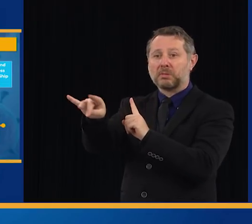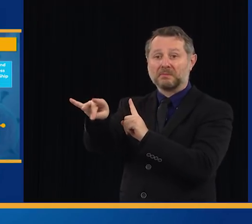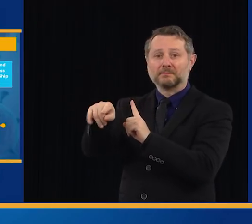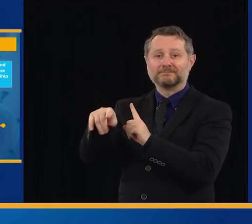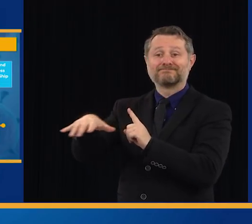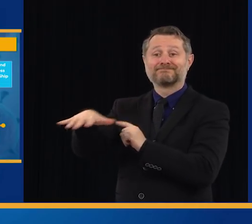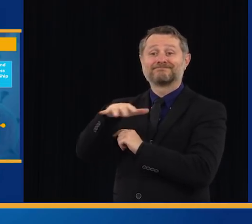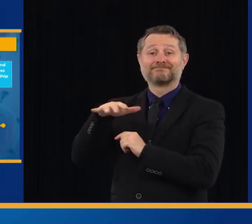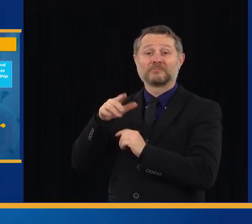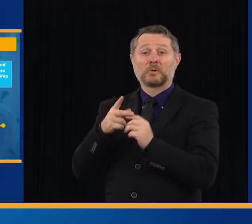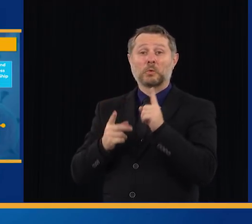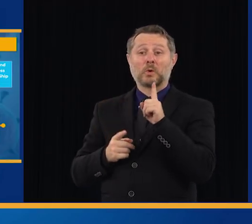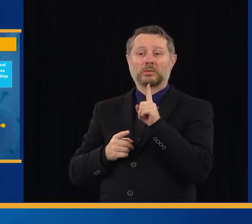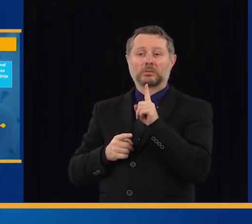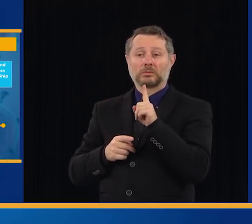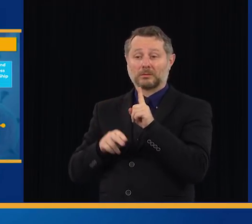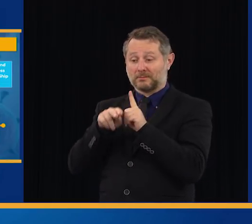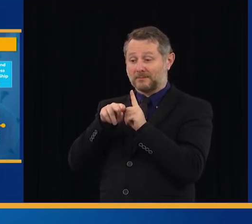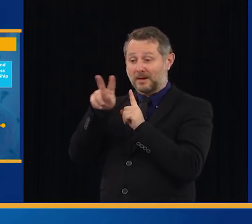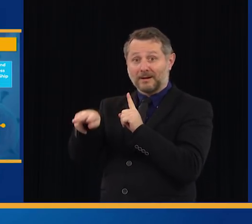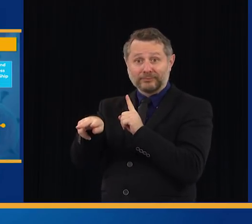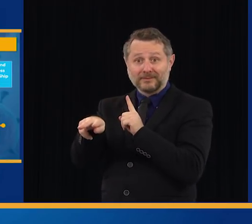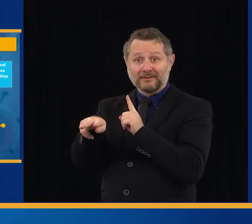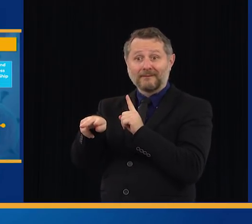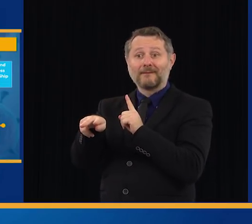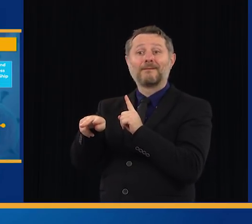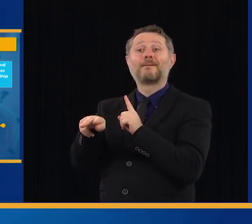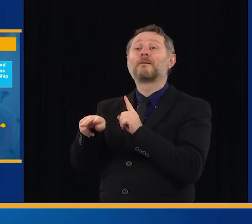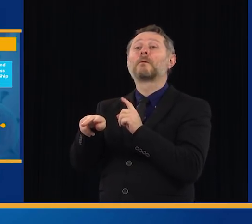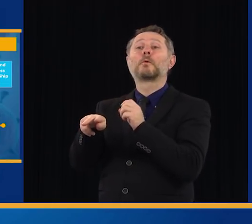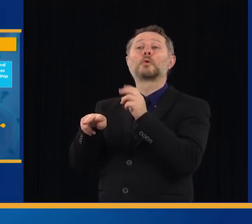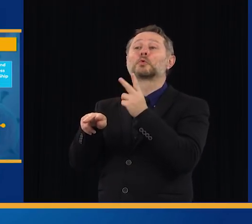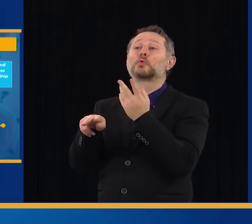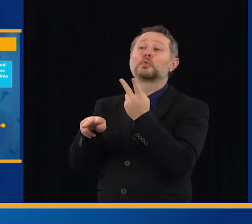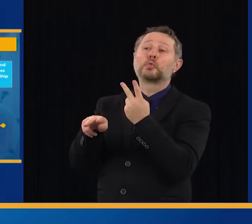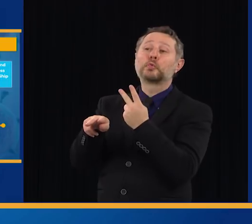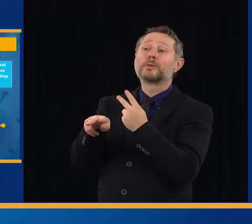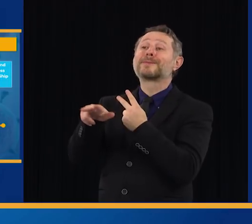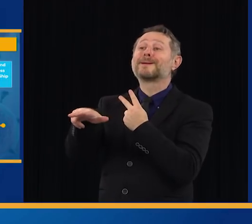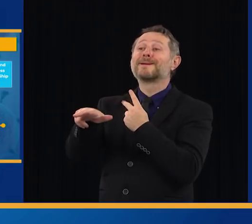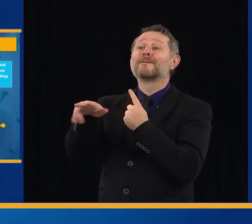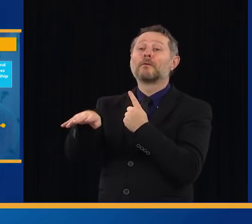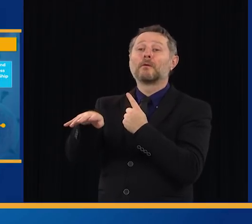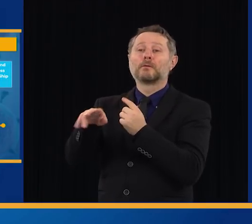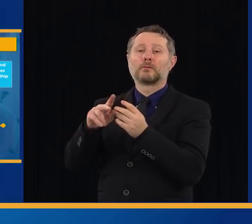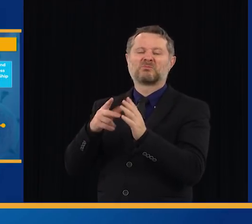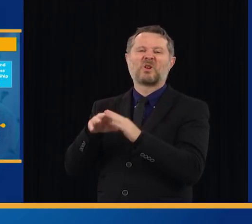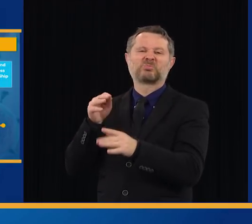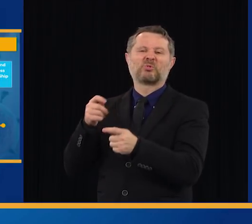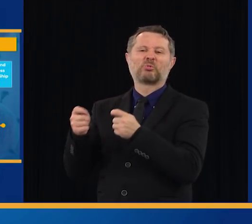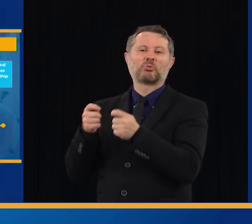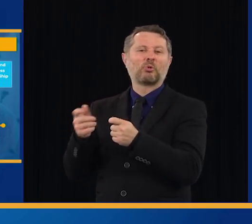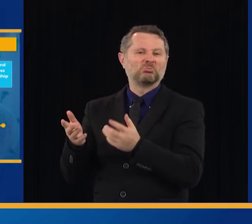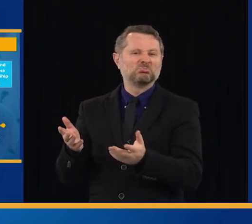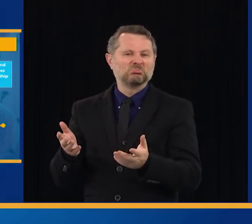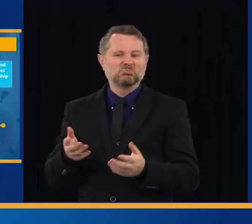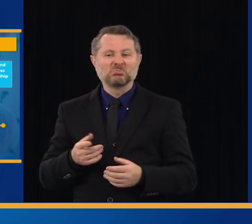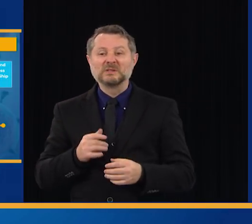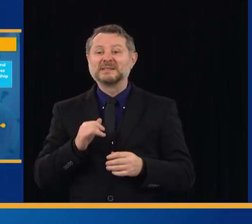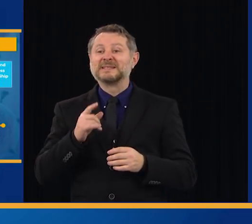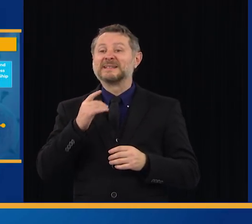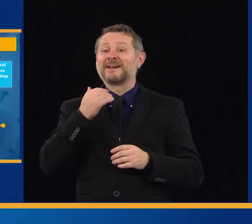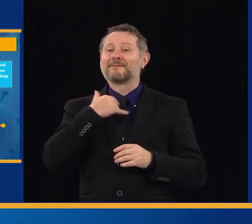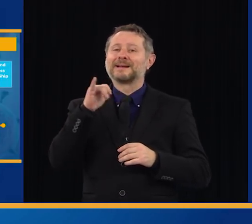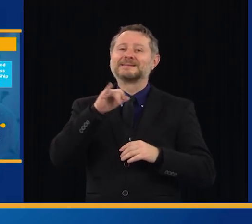is infecting more than one other person. That's when you're out of control. On the Diamond Princess cruise, the infection rate was